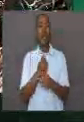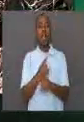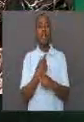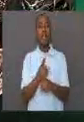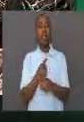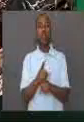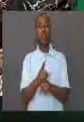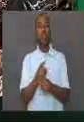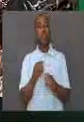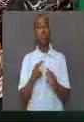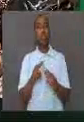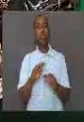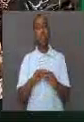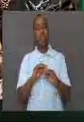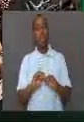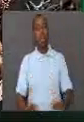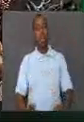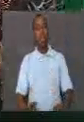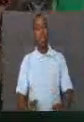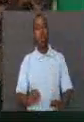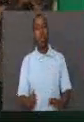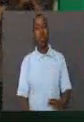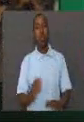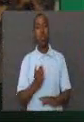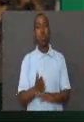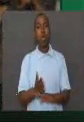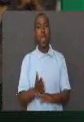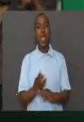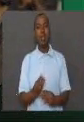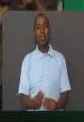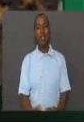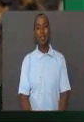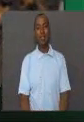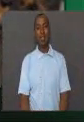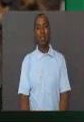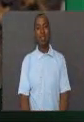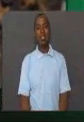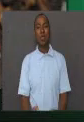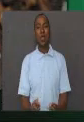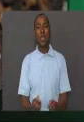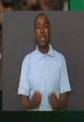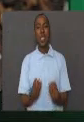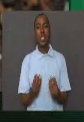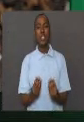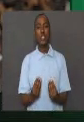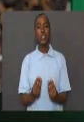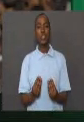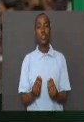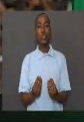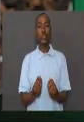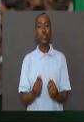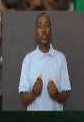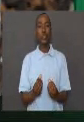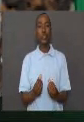ground and start to decay, yeasts on the skin of the fruit would